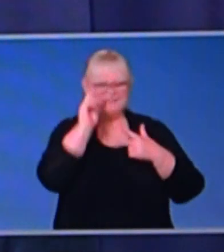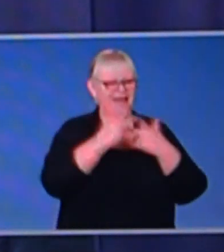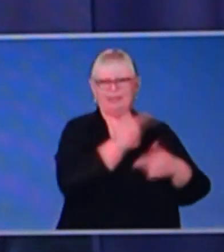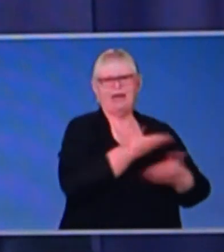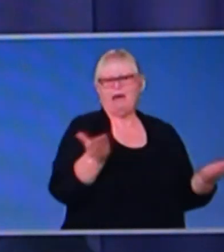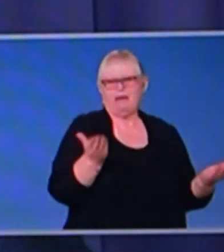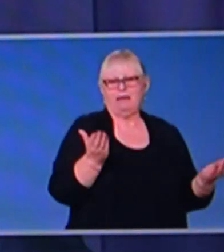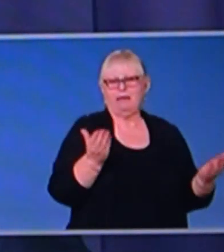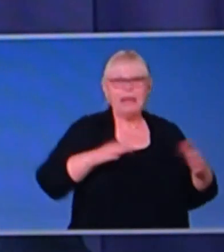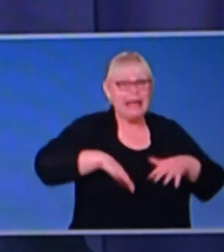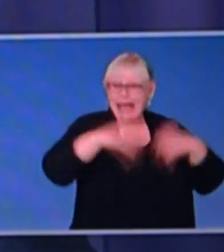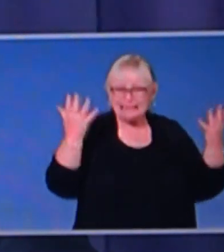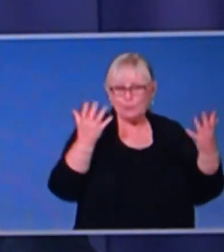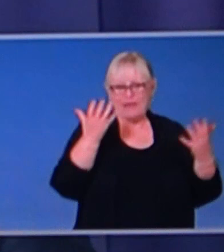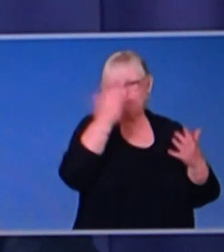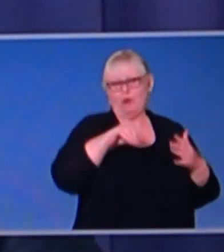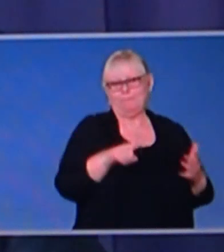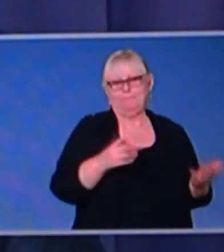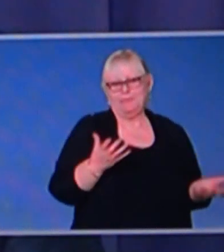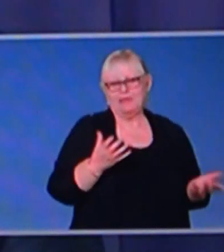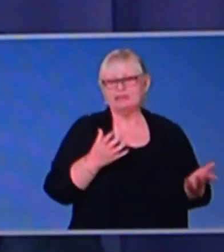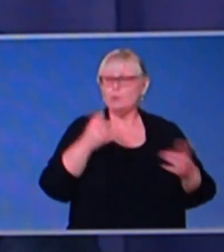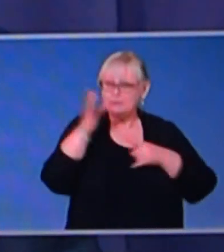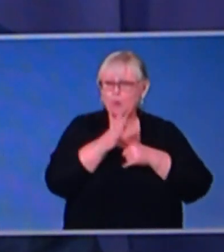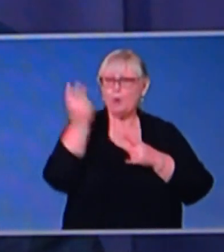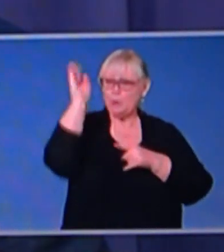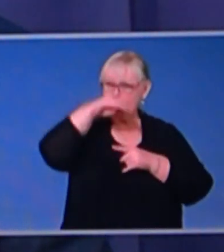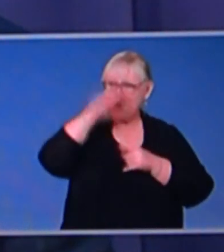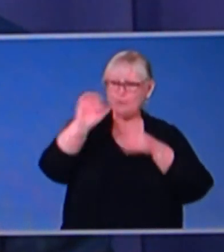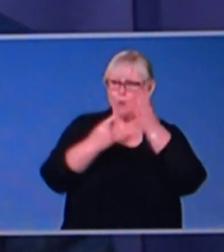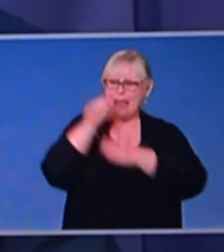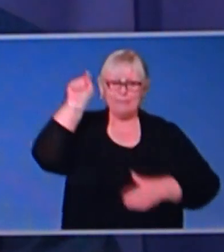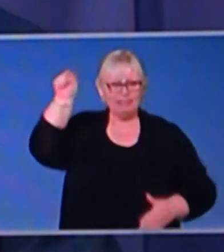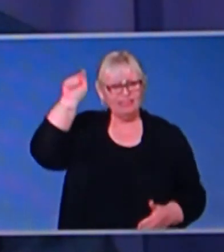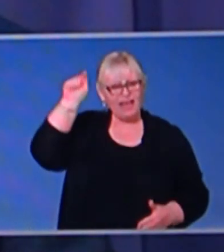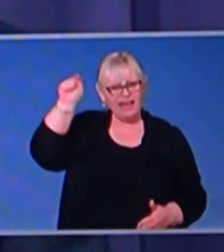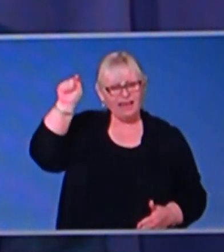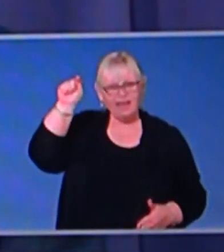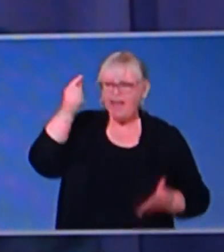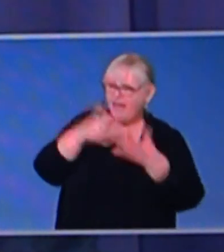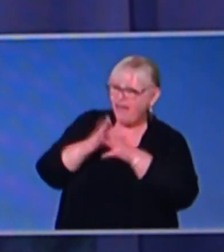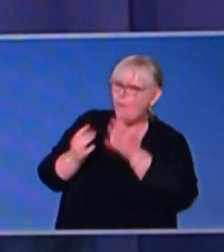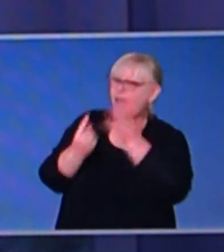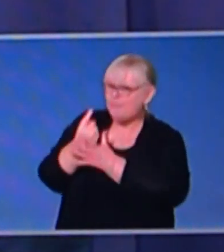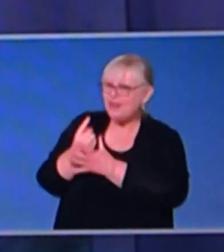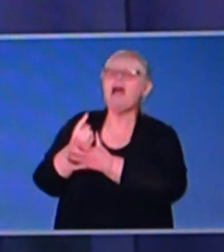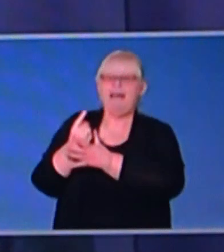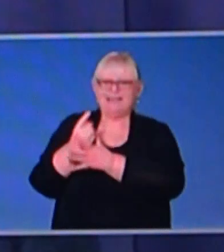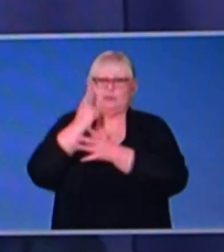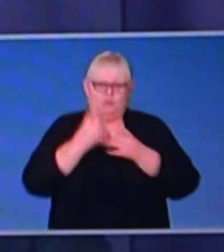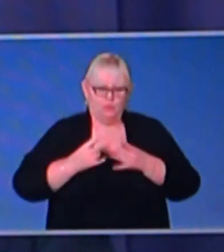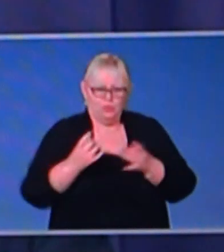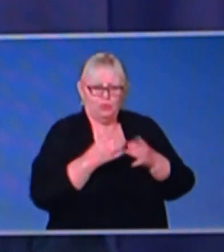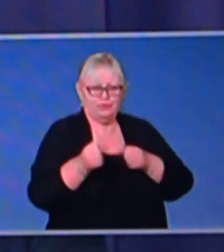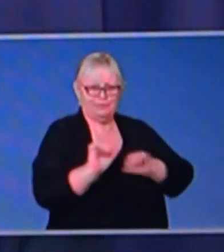occur in any part of the globe, and it's important that we learn the lessons of how this pandemic started so we could move on any